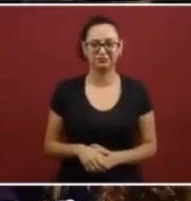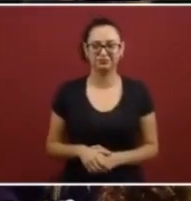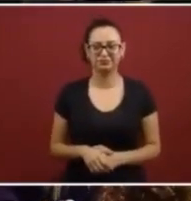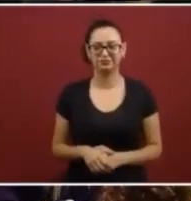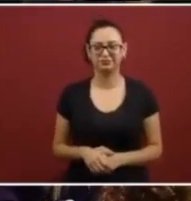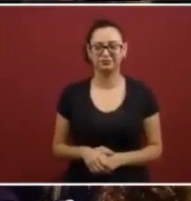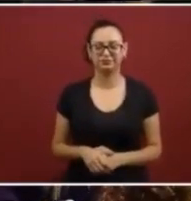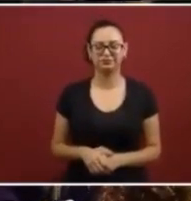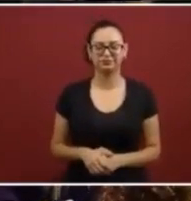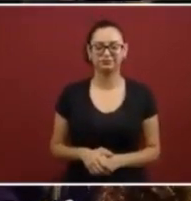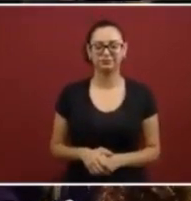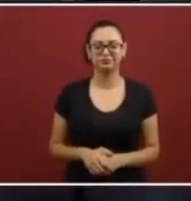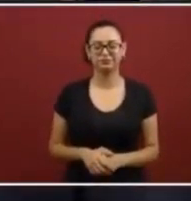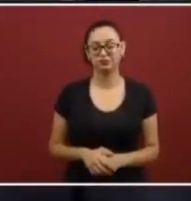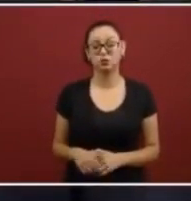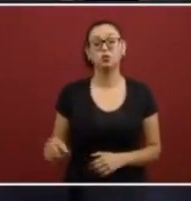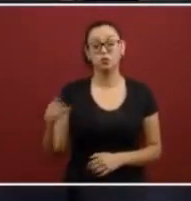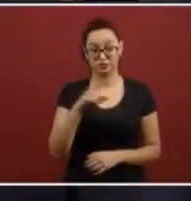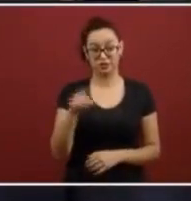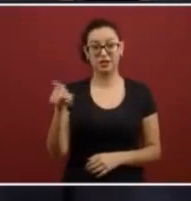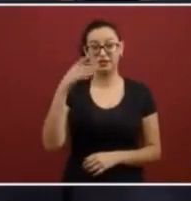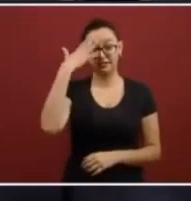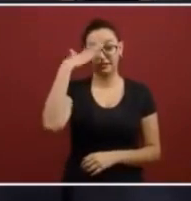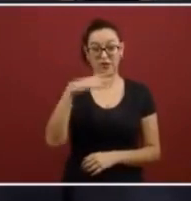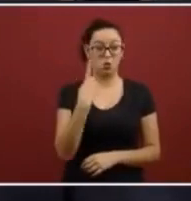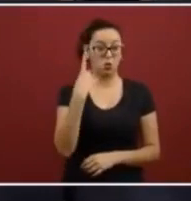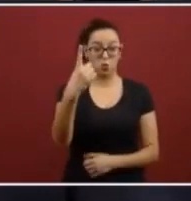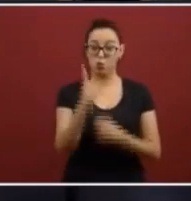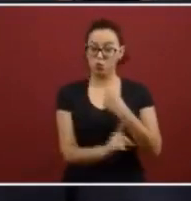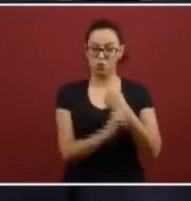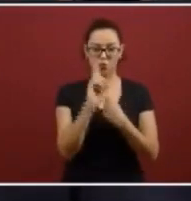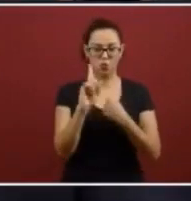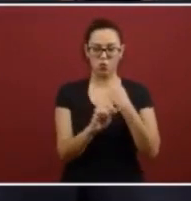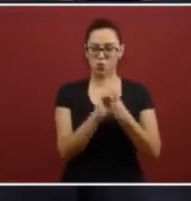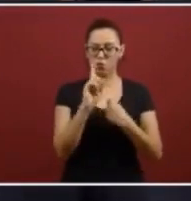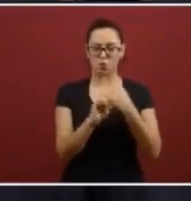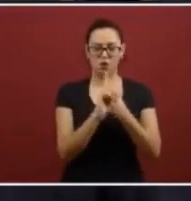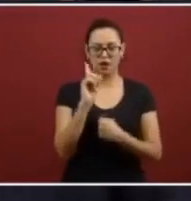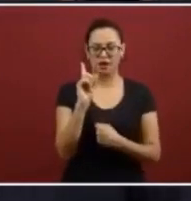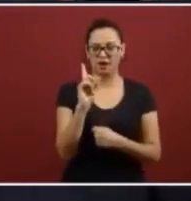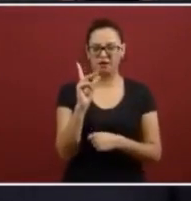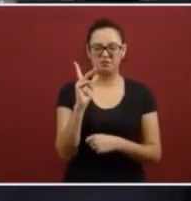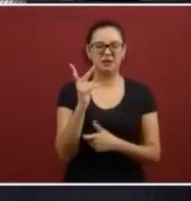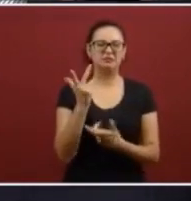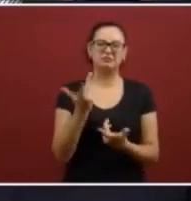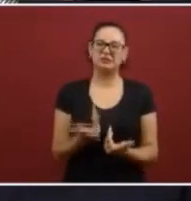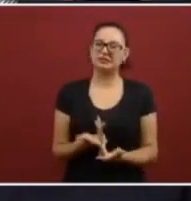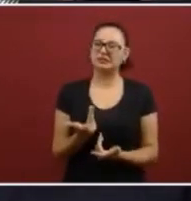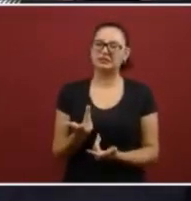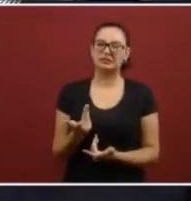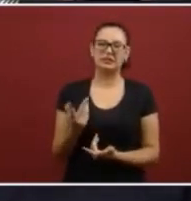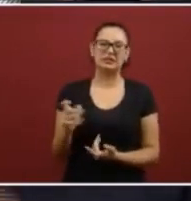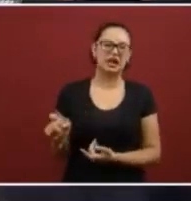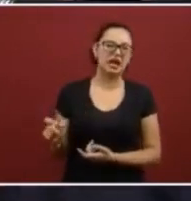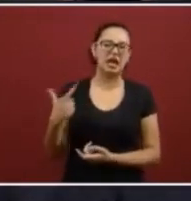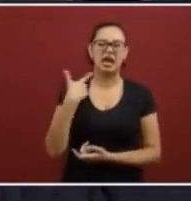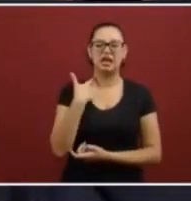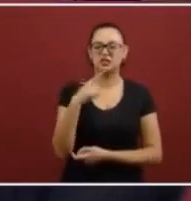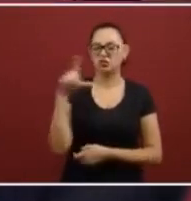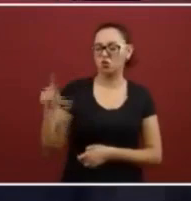Que uno de los problemas de las malas herencias One of the problems del of the modelo bad